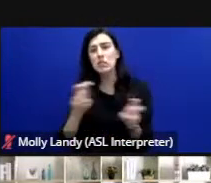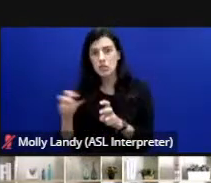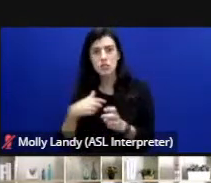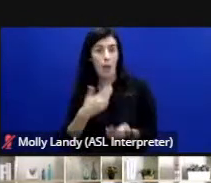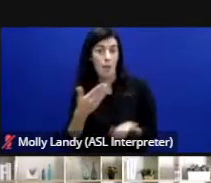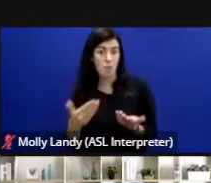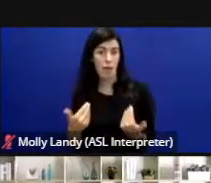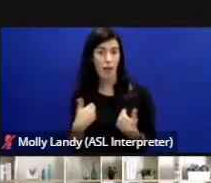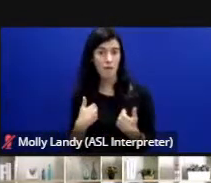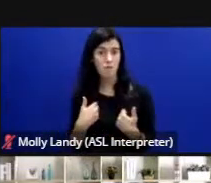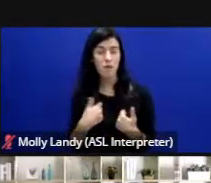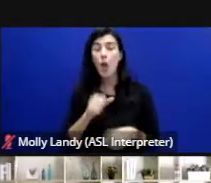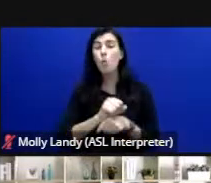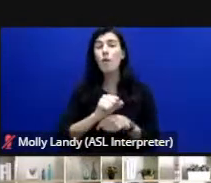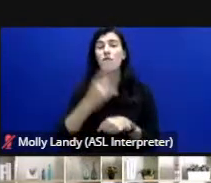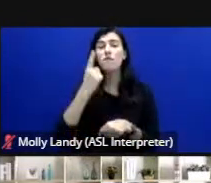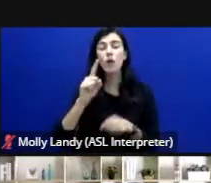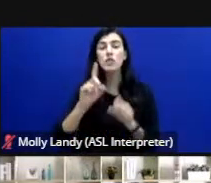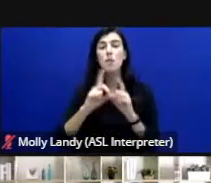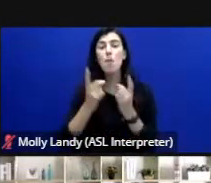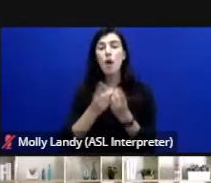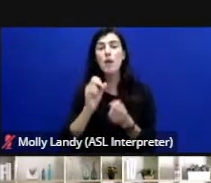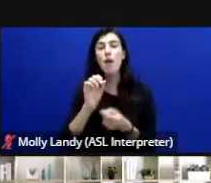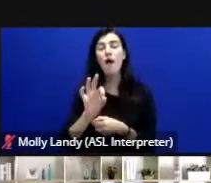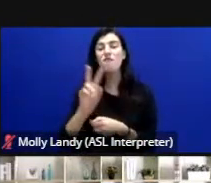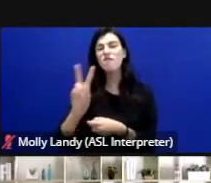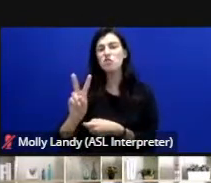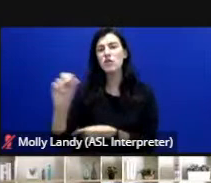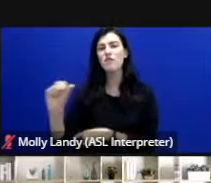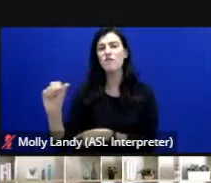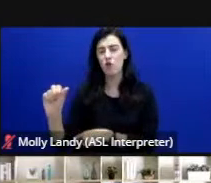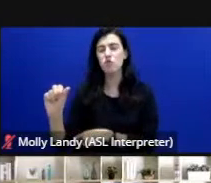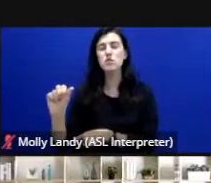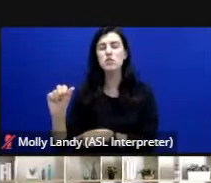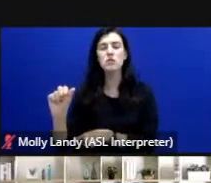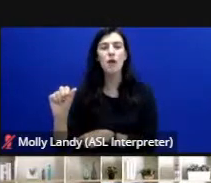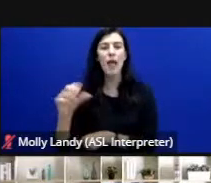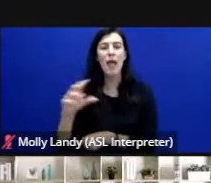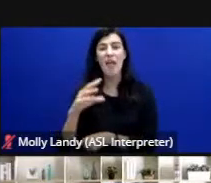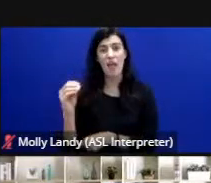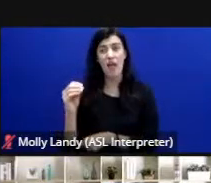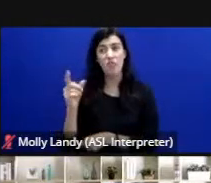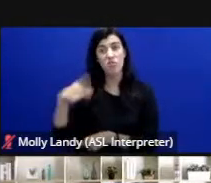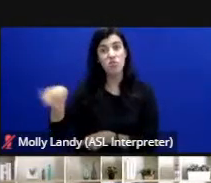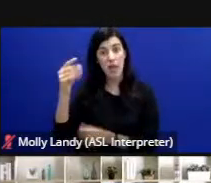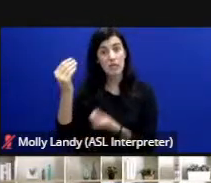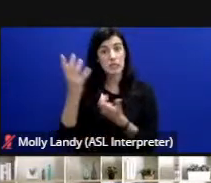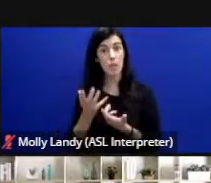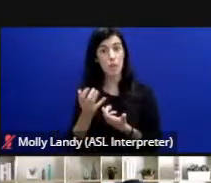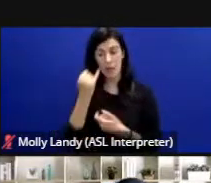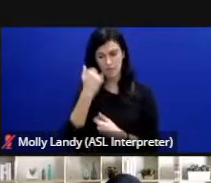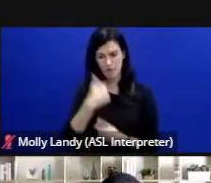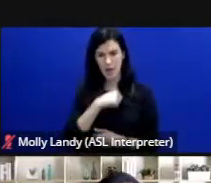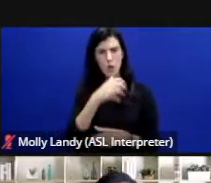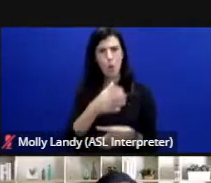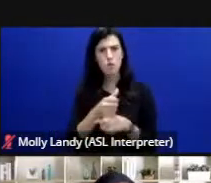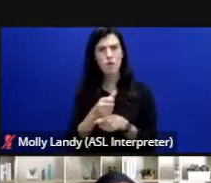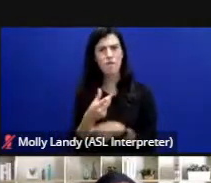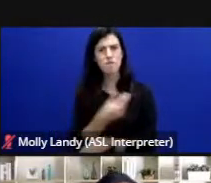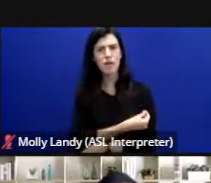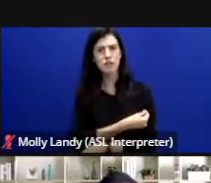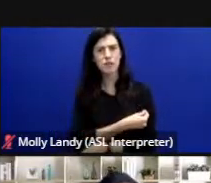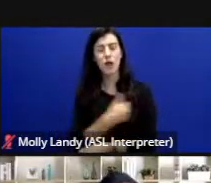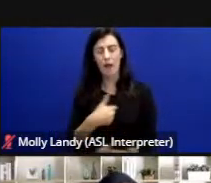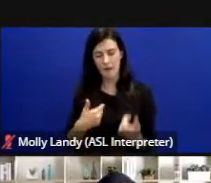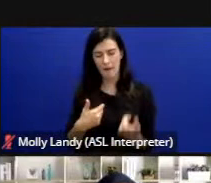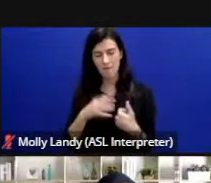for the Department of Veteran Affairs, and they're telling me that I may, if I don't get vaccinated, I have 8